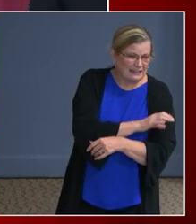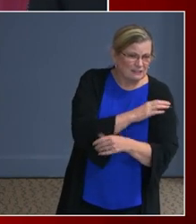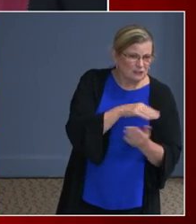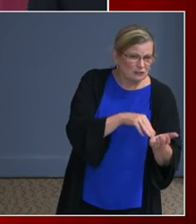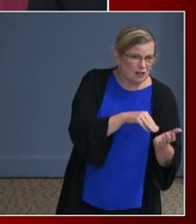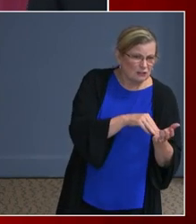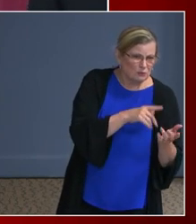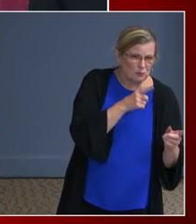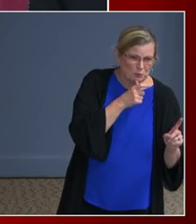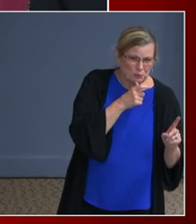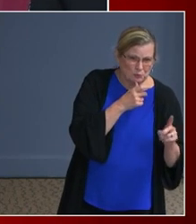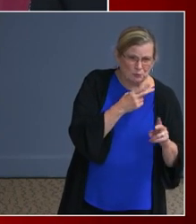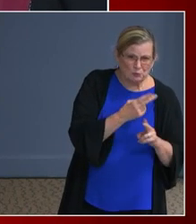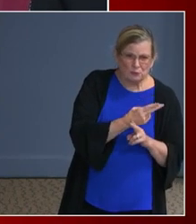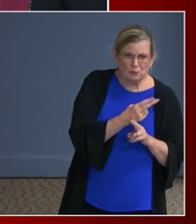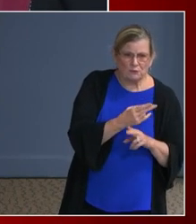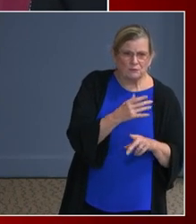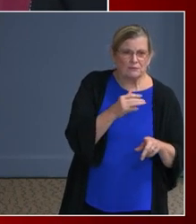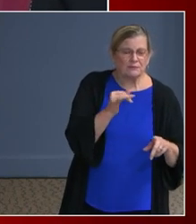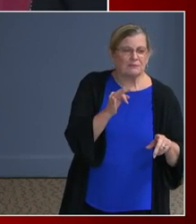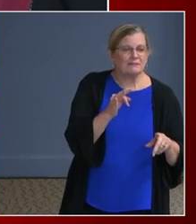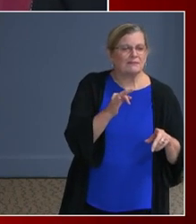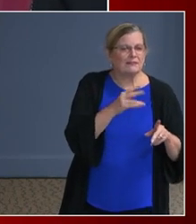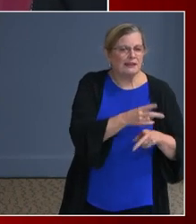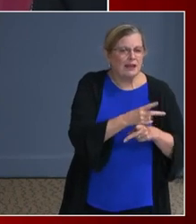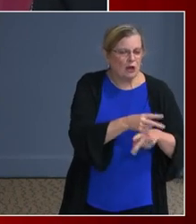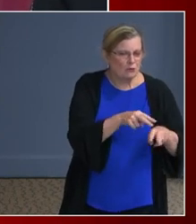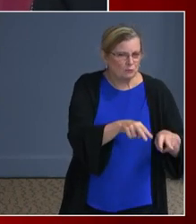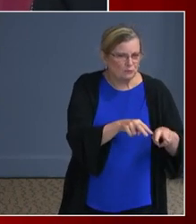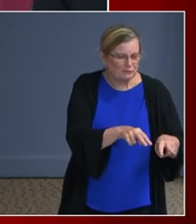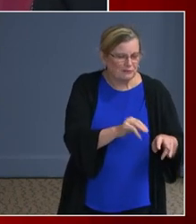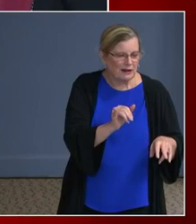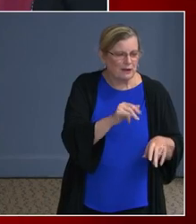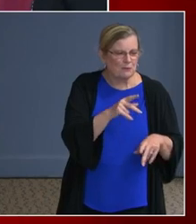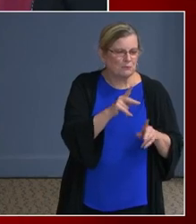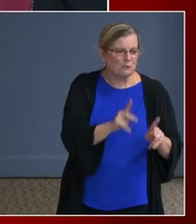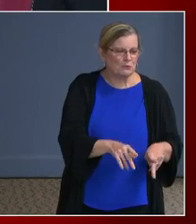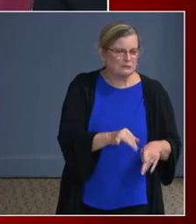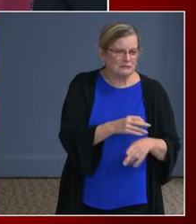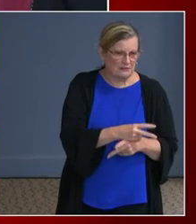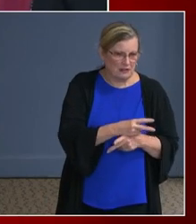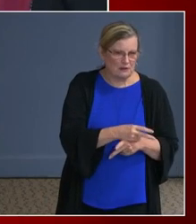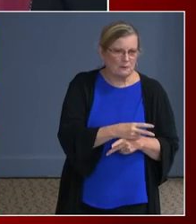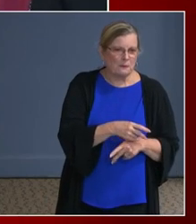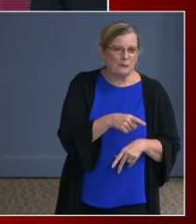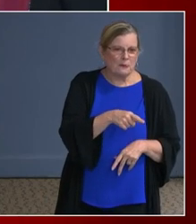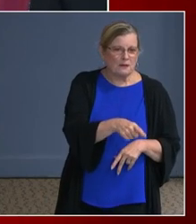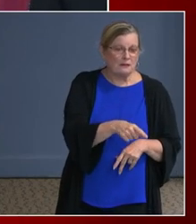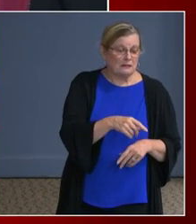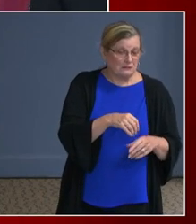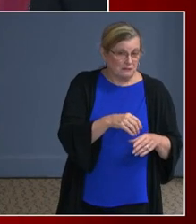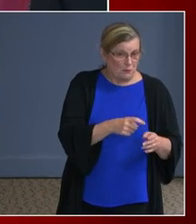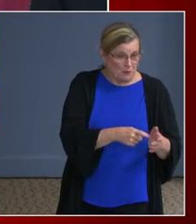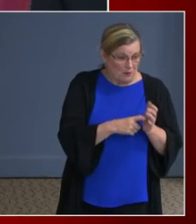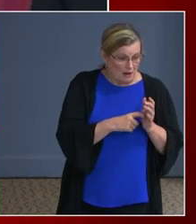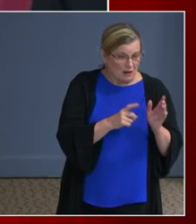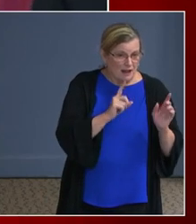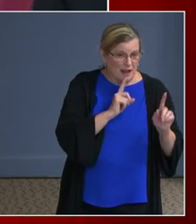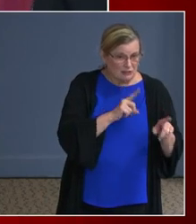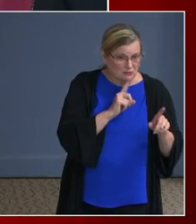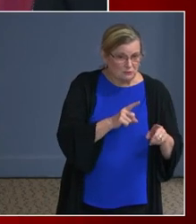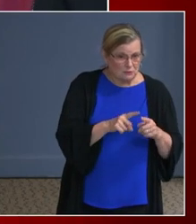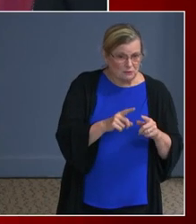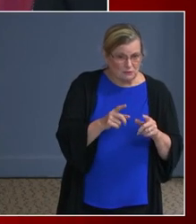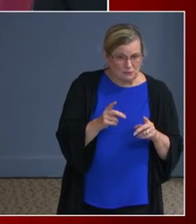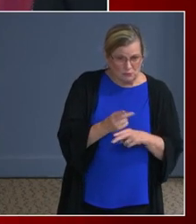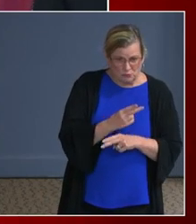care test, which is what you're referring to as a rapid test, in their office are required to report those tests to us, and they do it through electronic